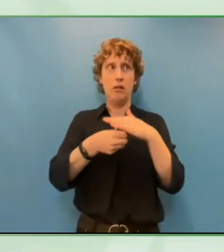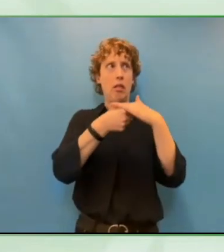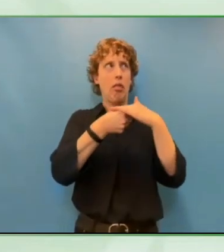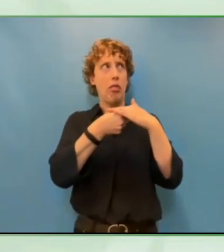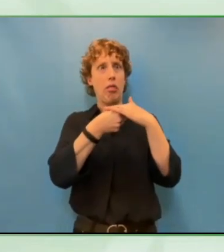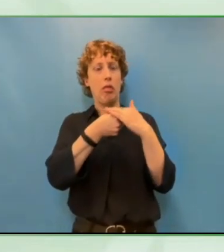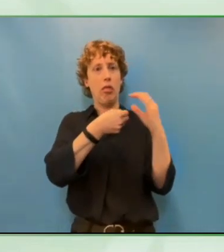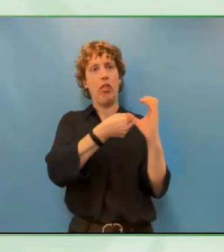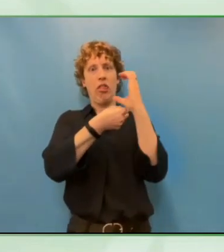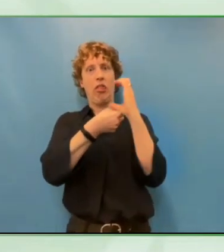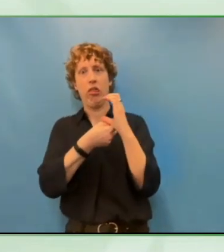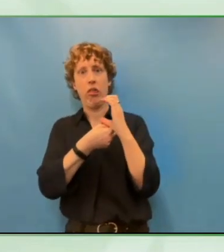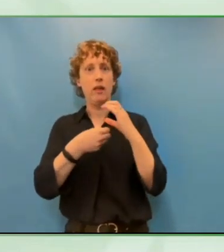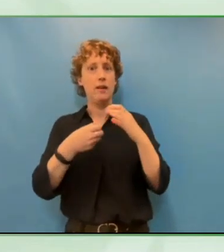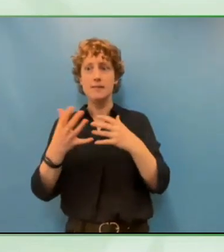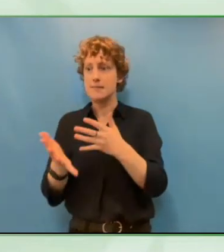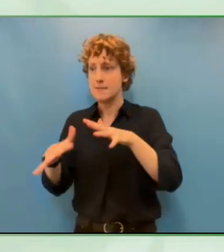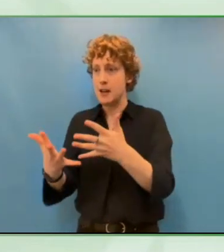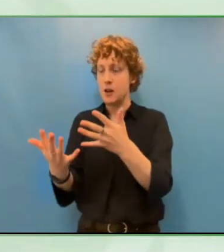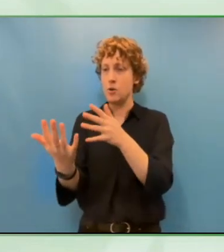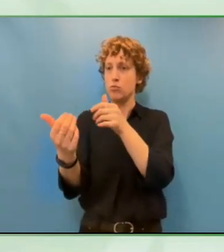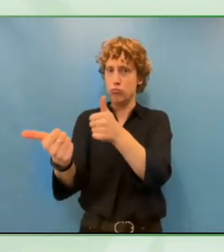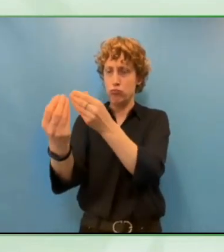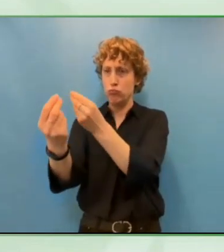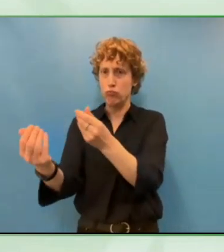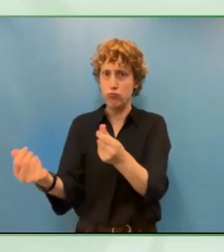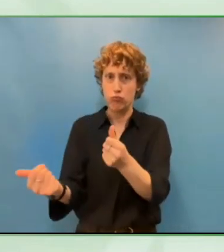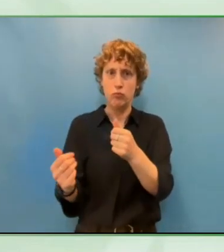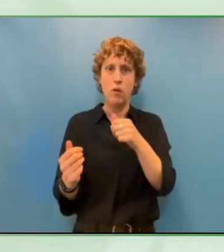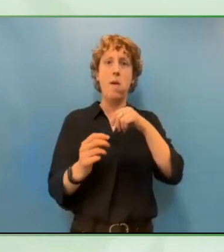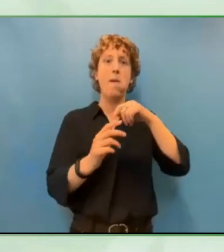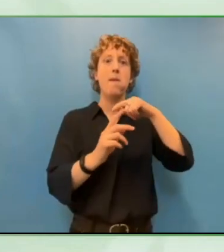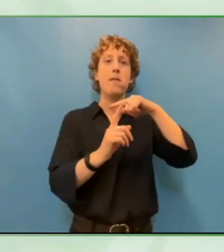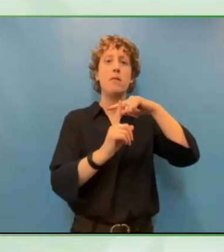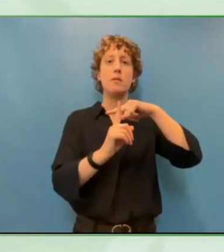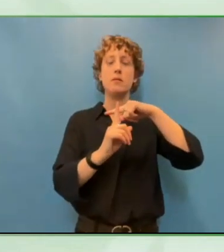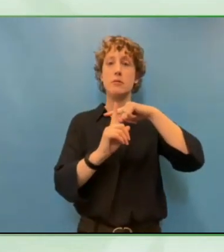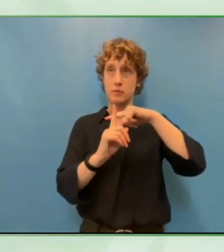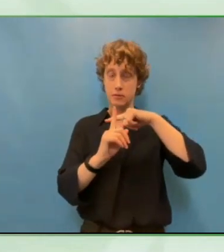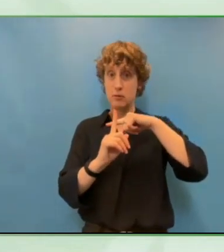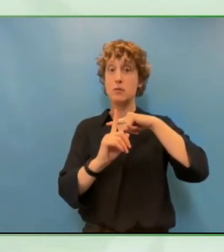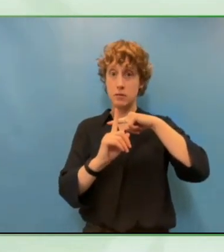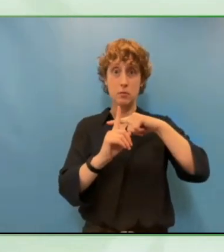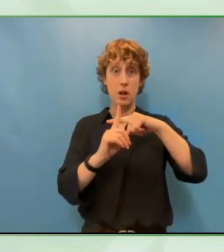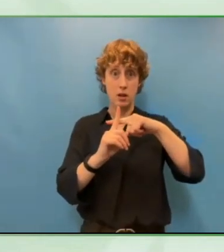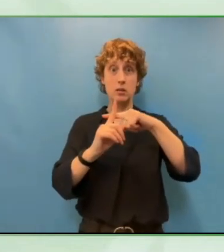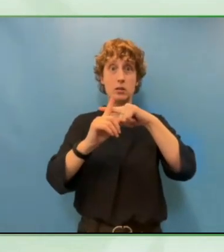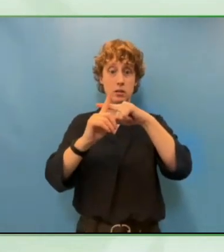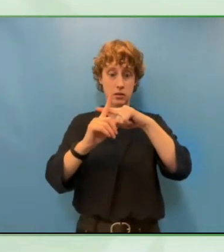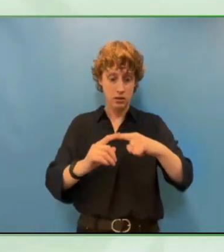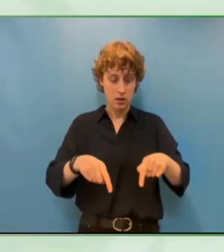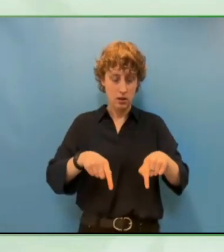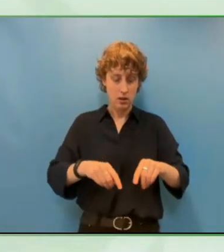need to attend to those, and we need to audit the full chain and not just the first